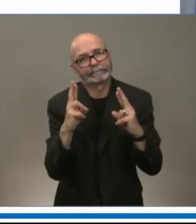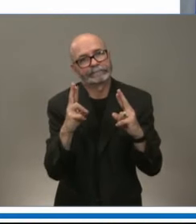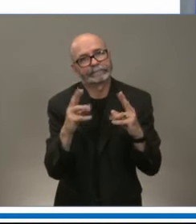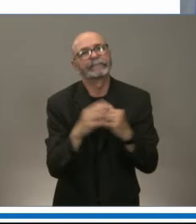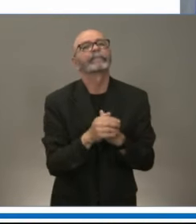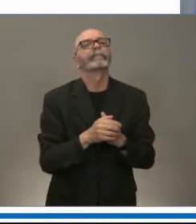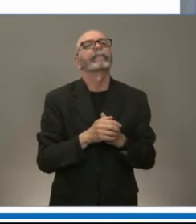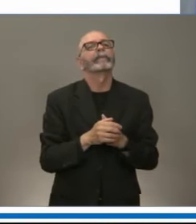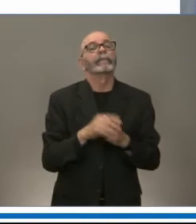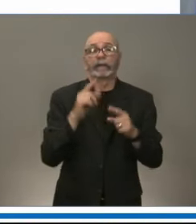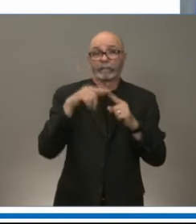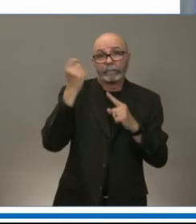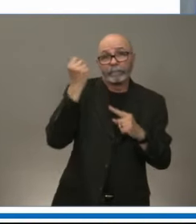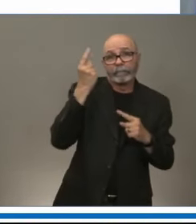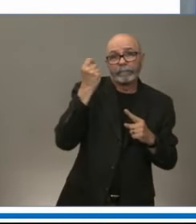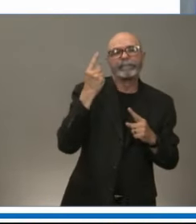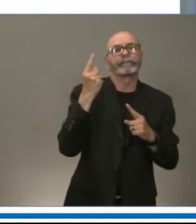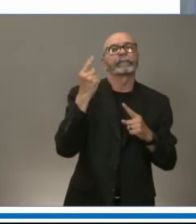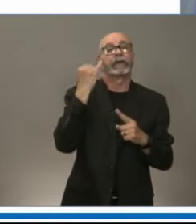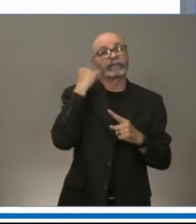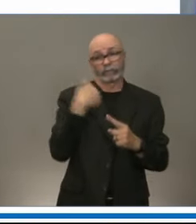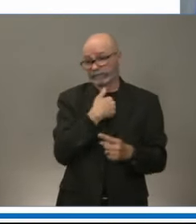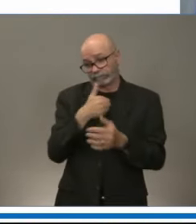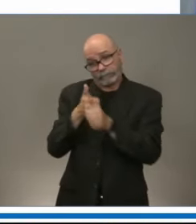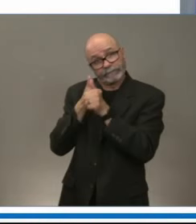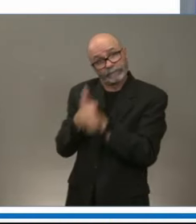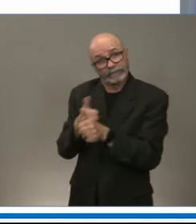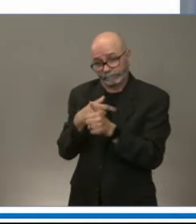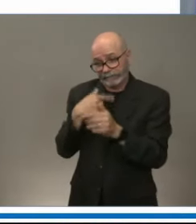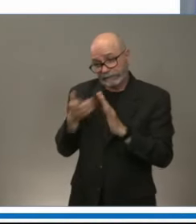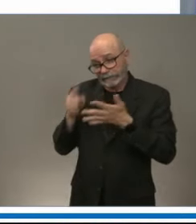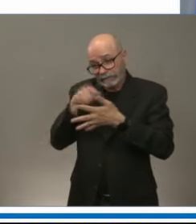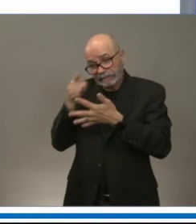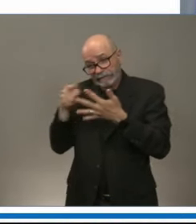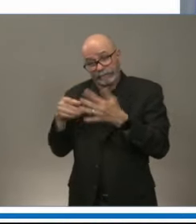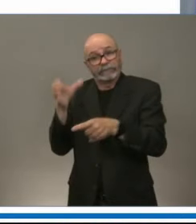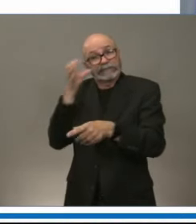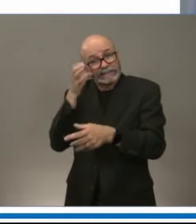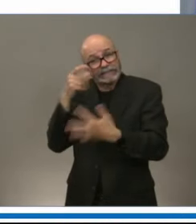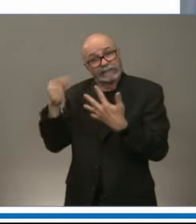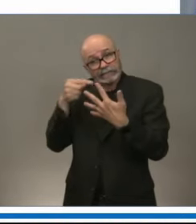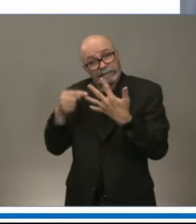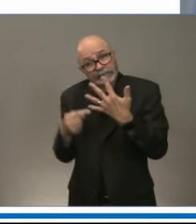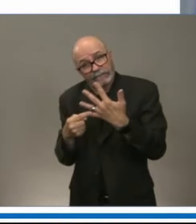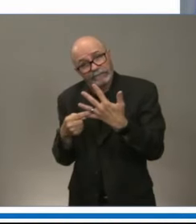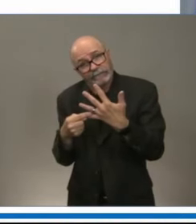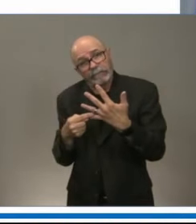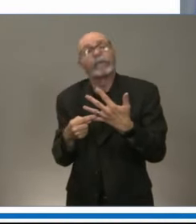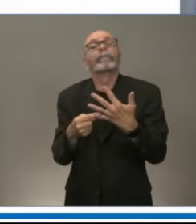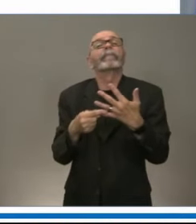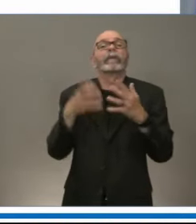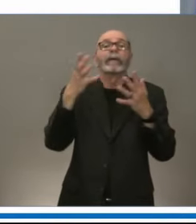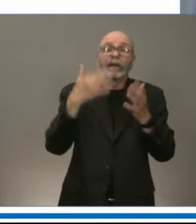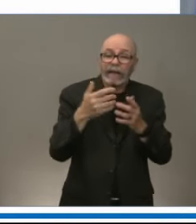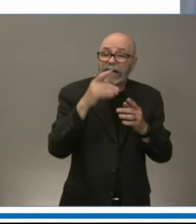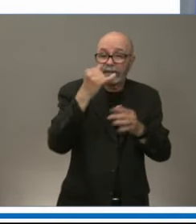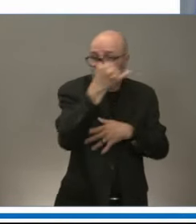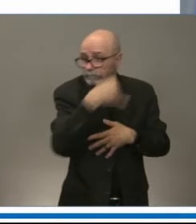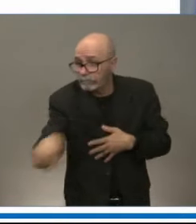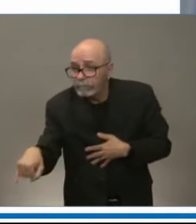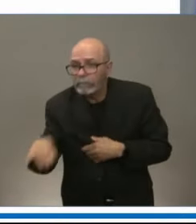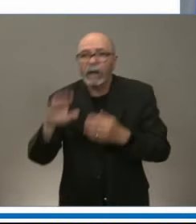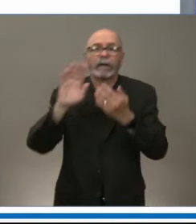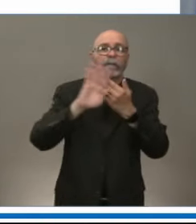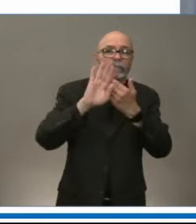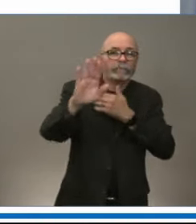proper health protocols, we should see ourselves moving through this in some ways quicker than other places. But if